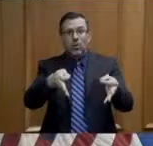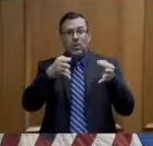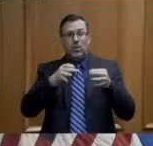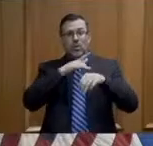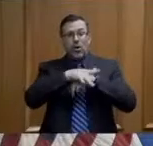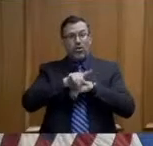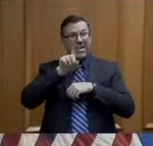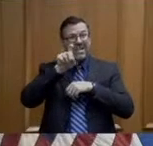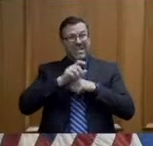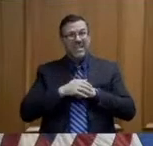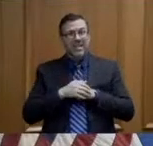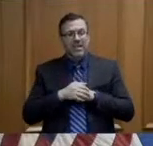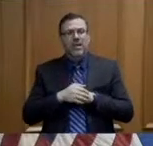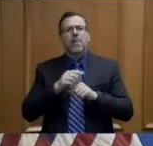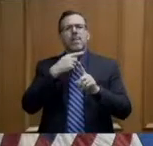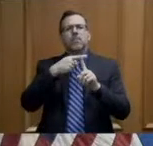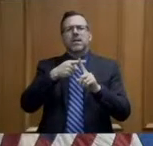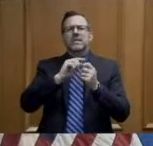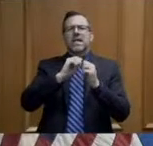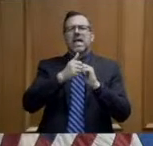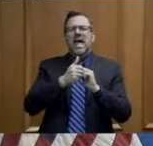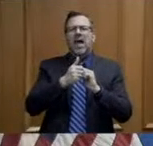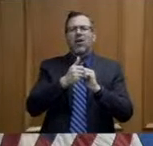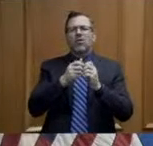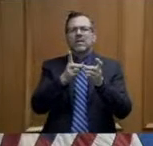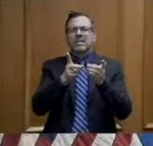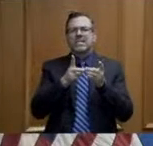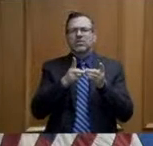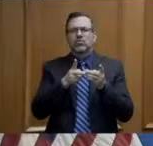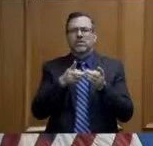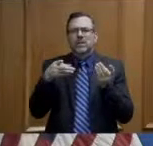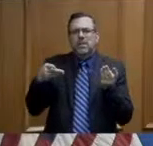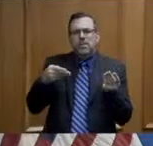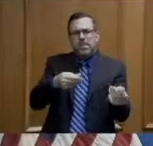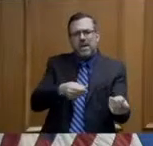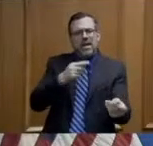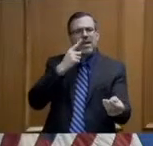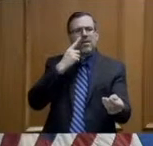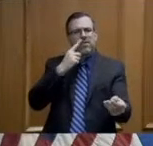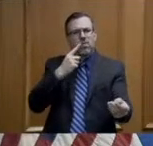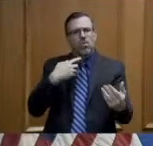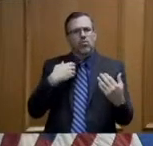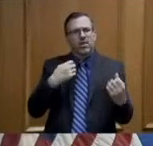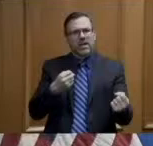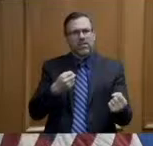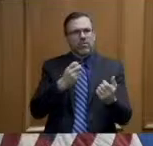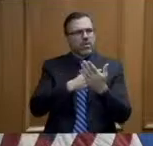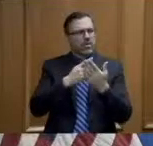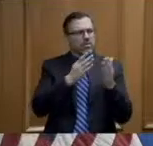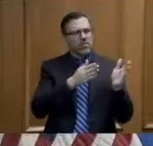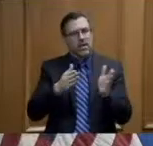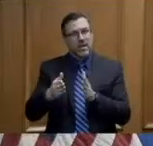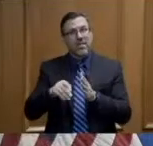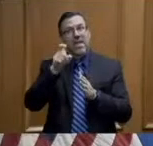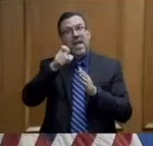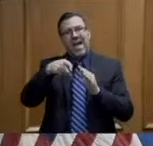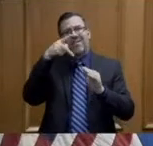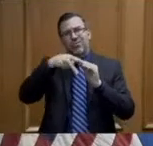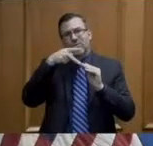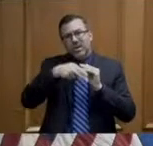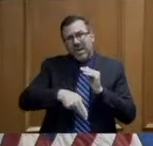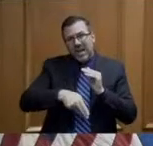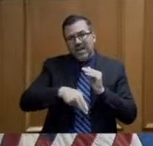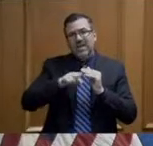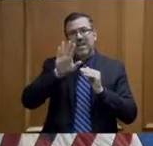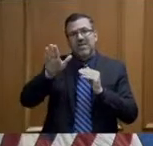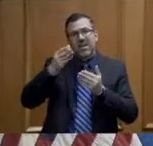that, how can districts pay for those recovery efforts, given that they likely will have to cut their budgets because of